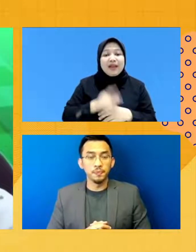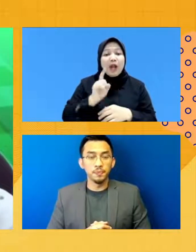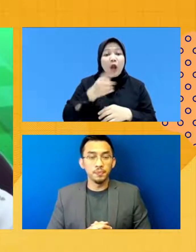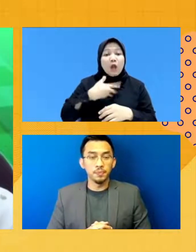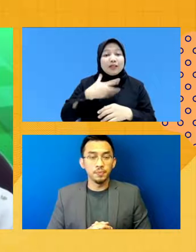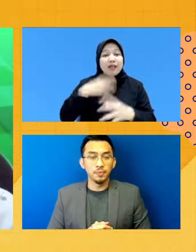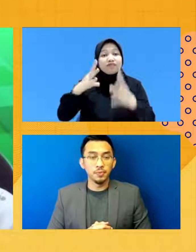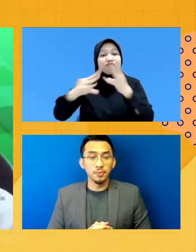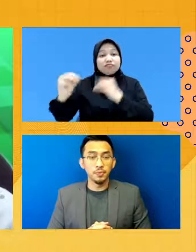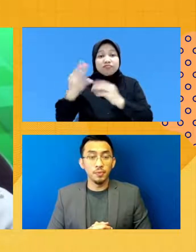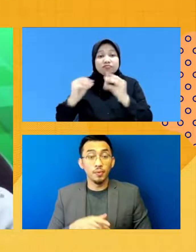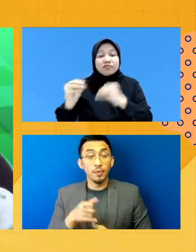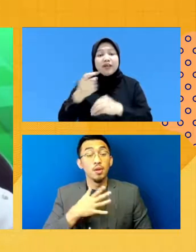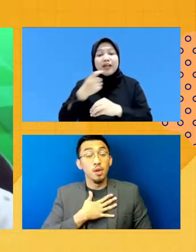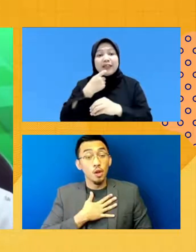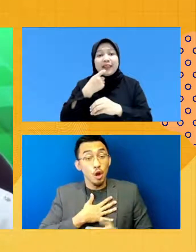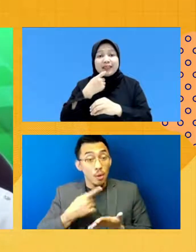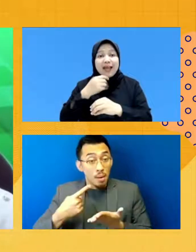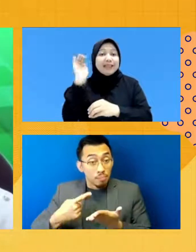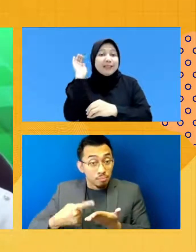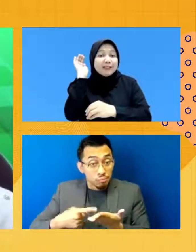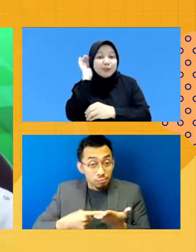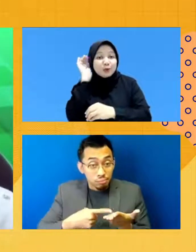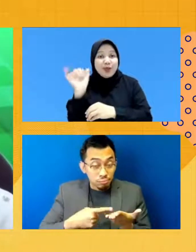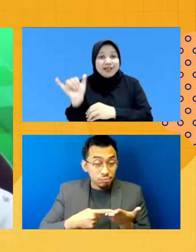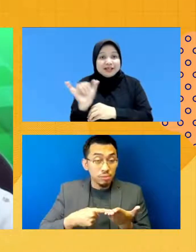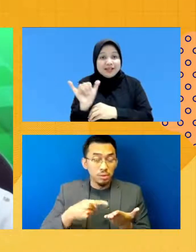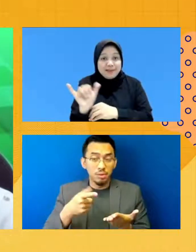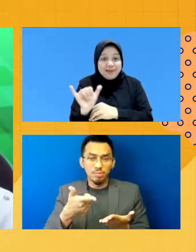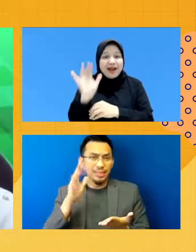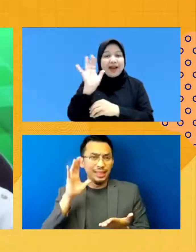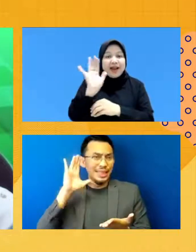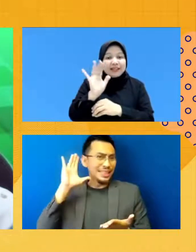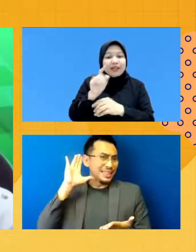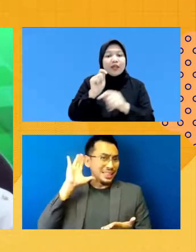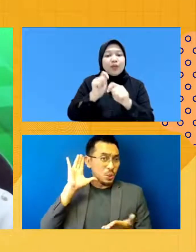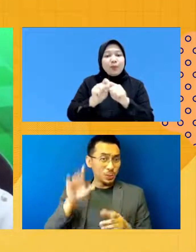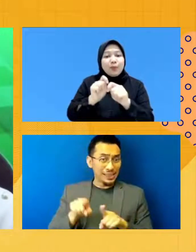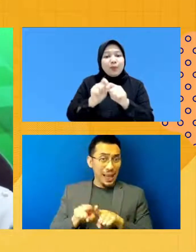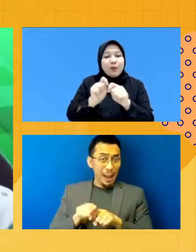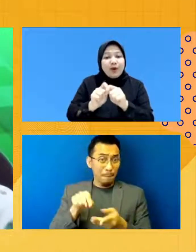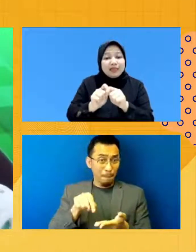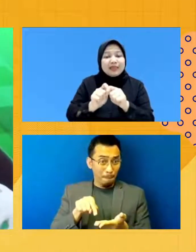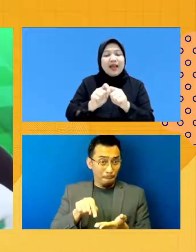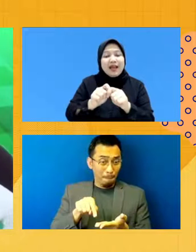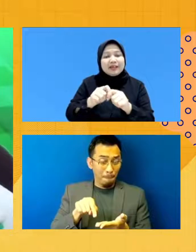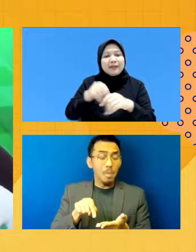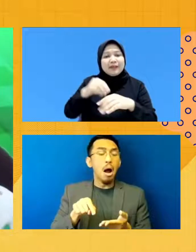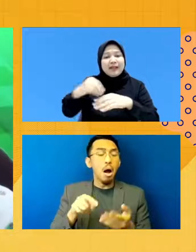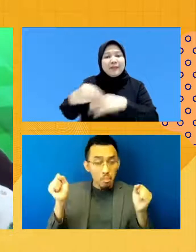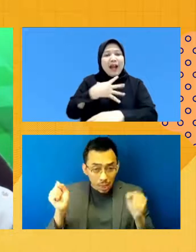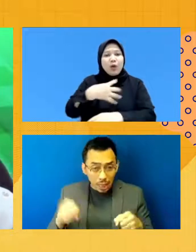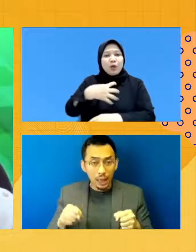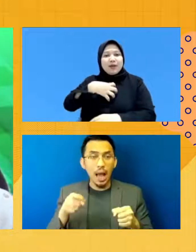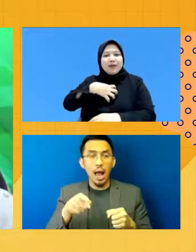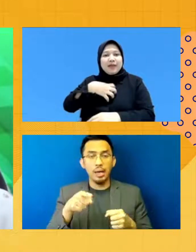the same issues, so we can make the communities with the same mentality. So as I said